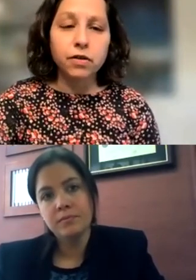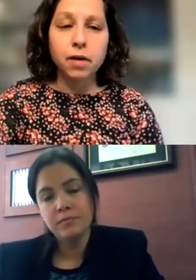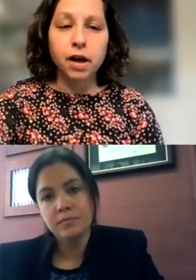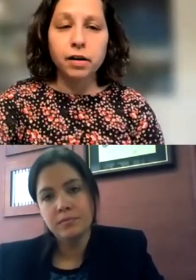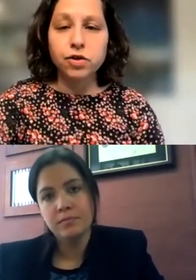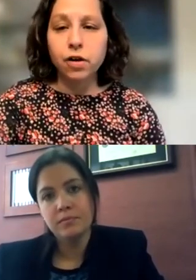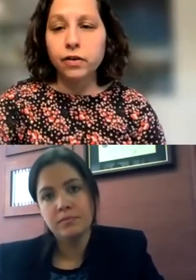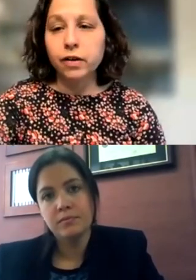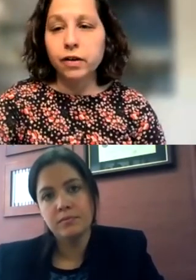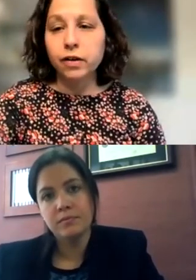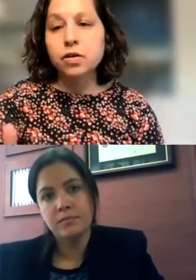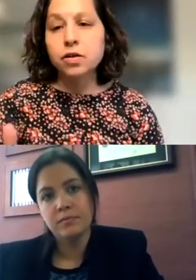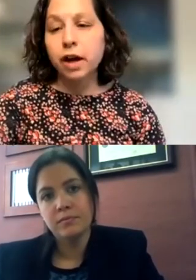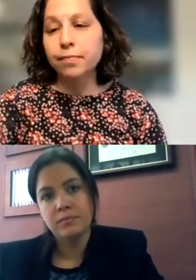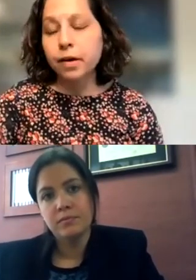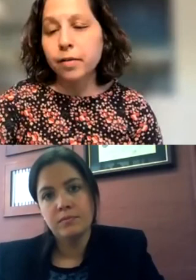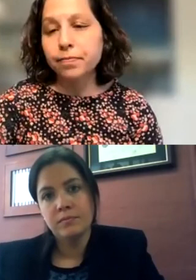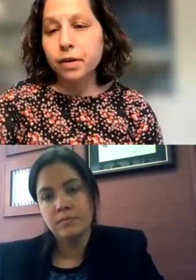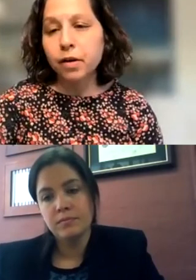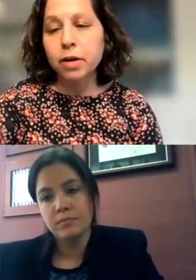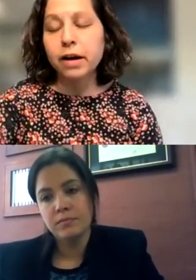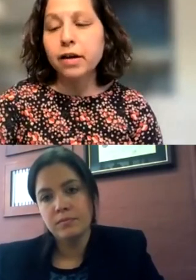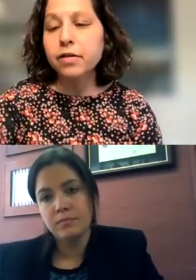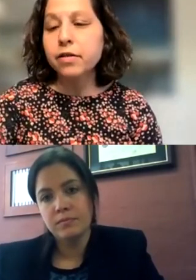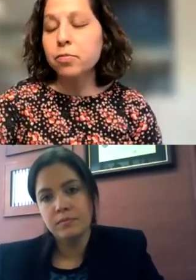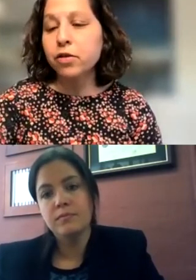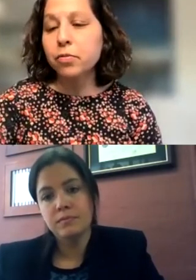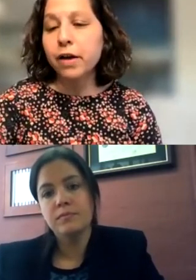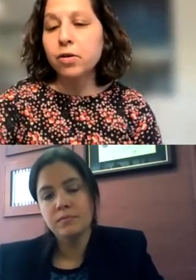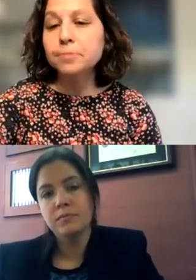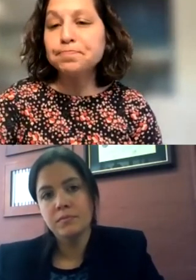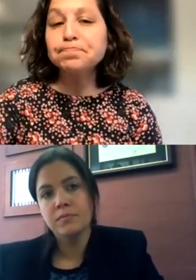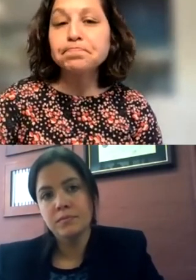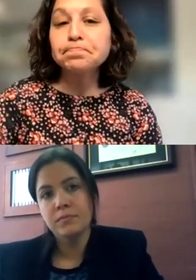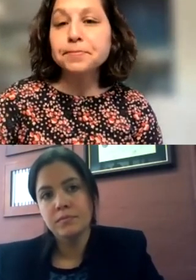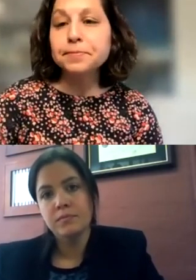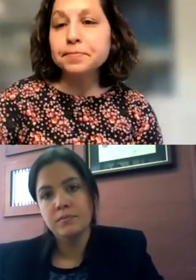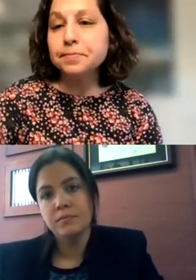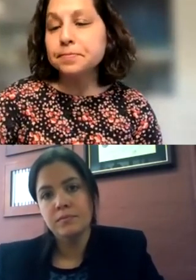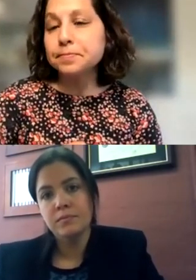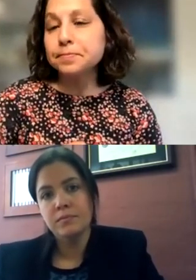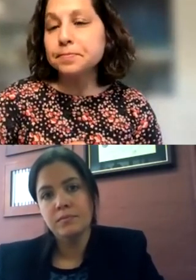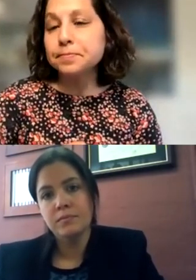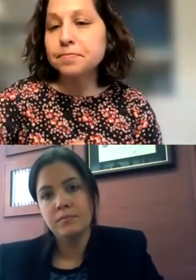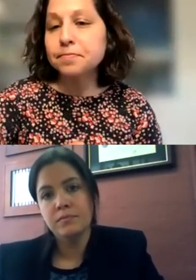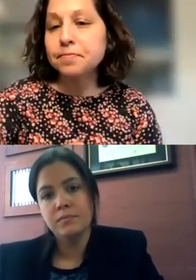obligations in mind and trying to create open access as best as possible.